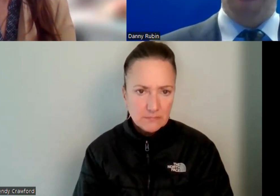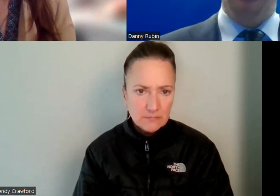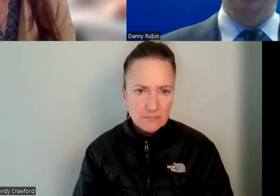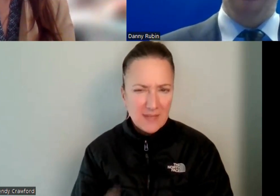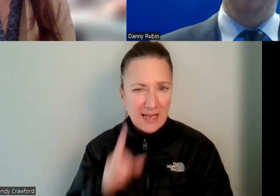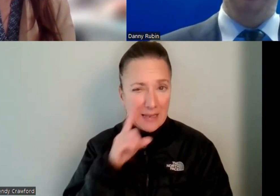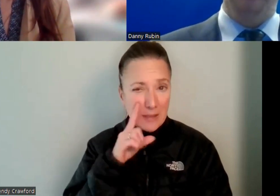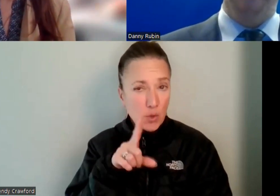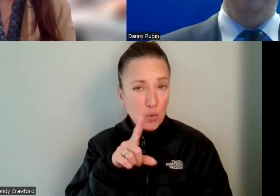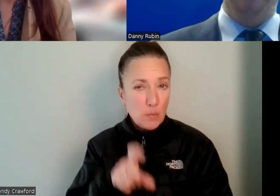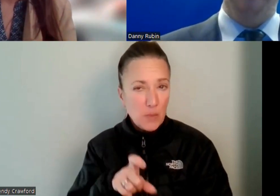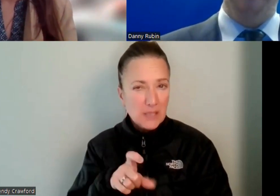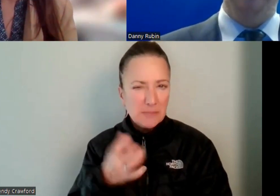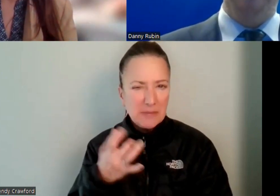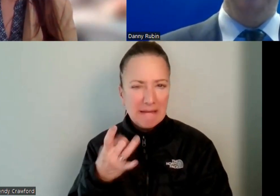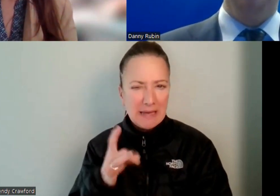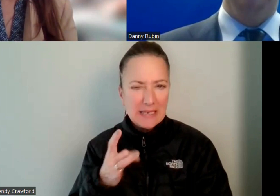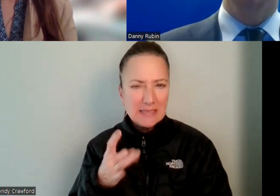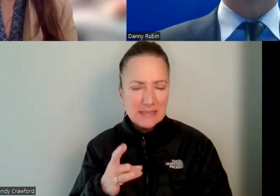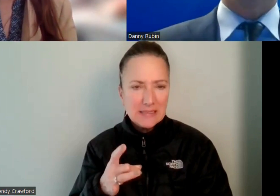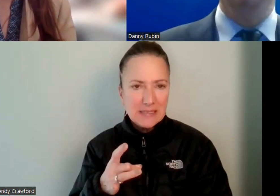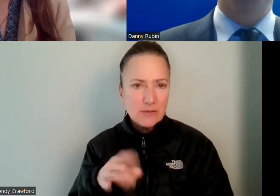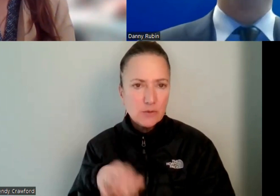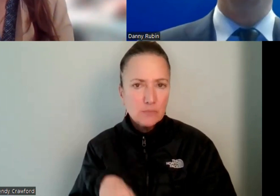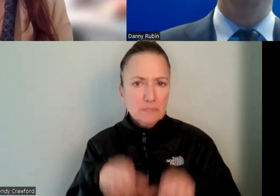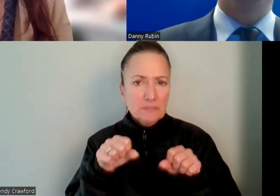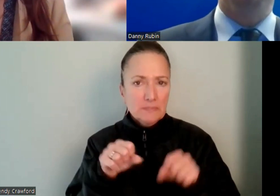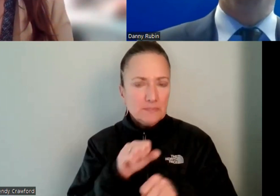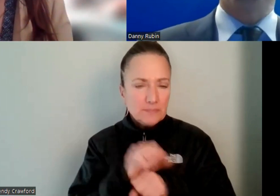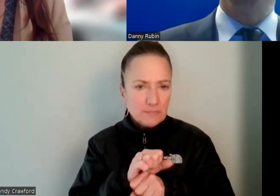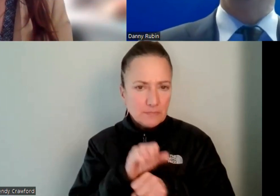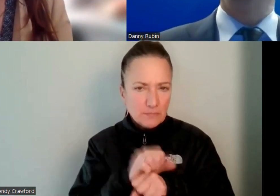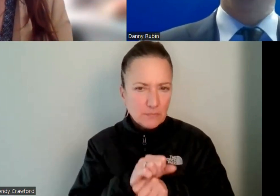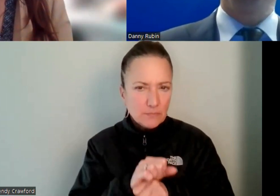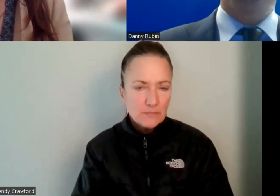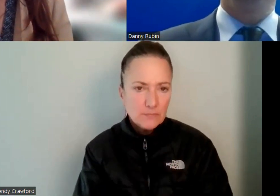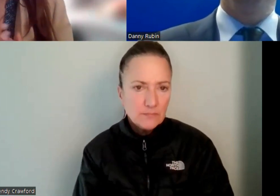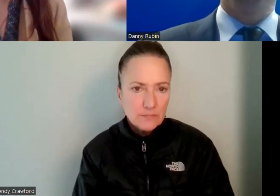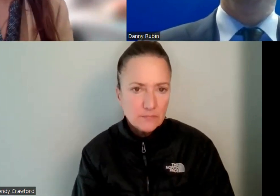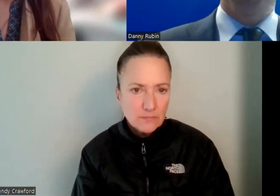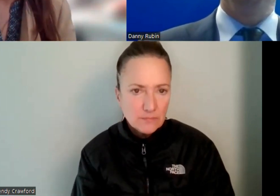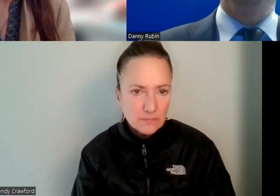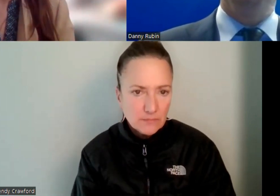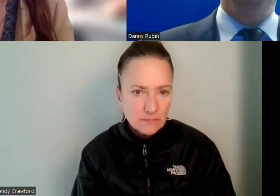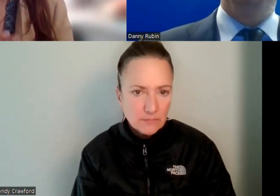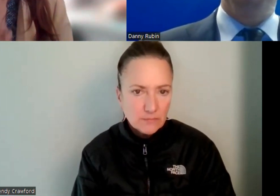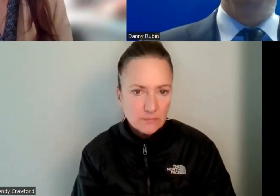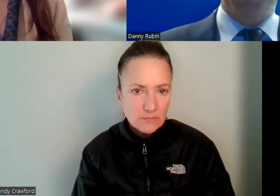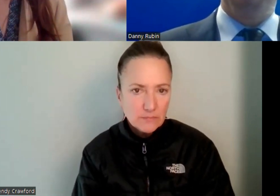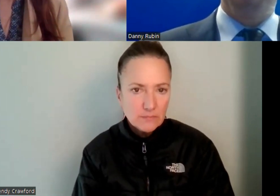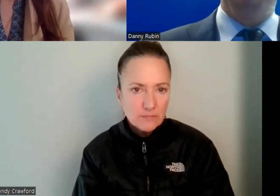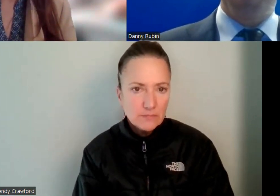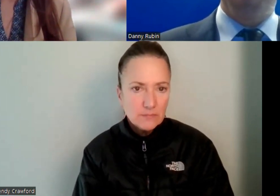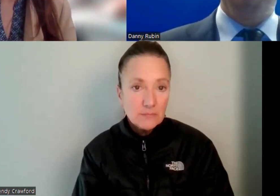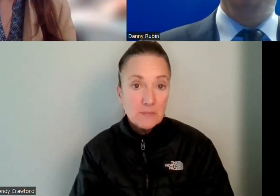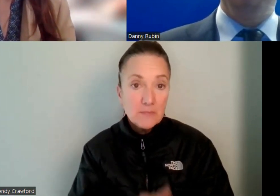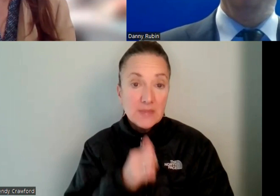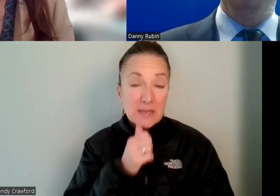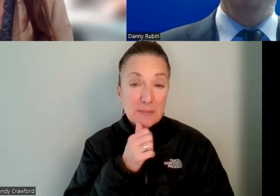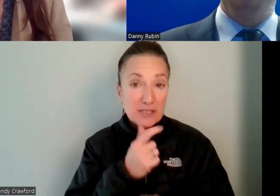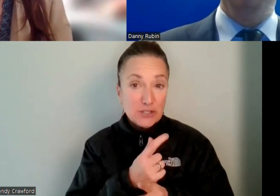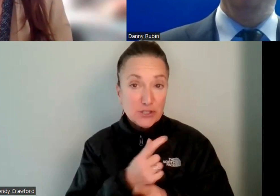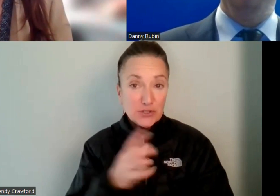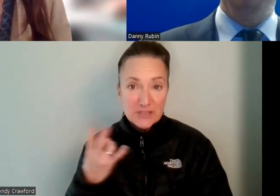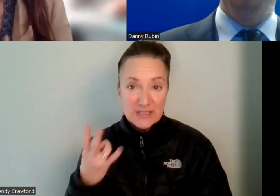pharmacy technician, you have to be 18 to work at this Okay. position. So yeah, Wonderful. my sister is 17, and you know, she was also trying to do